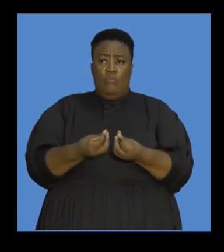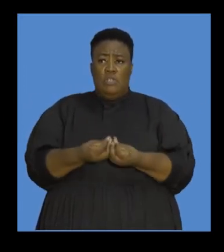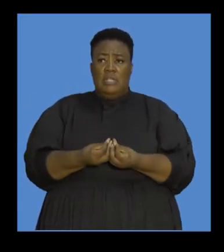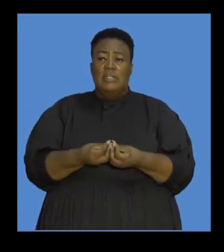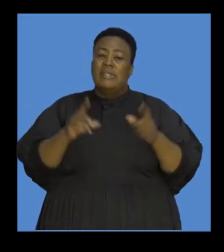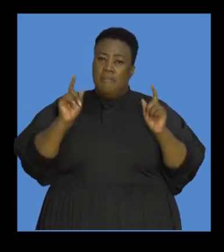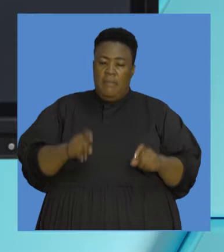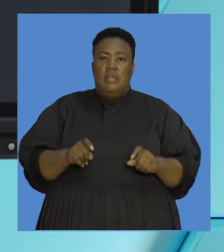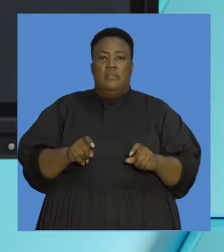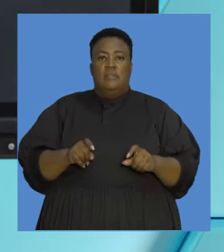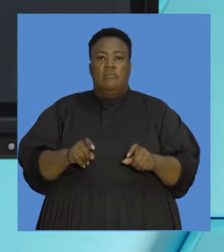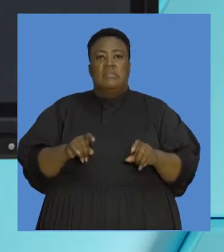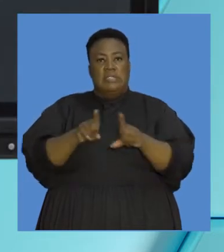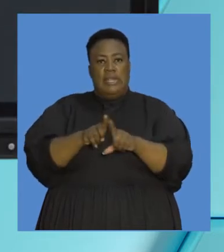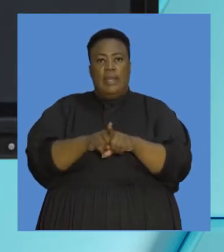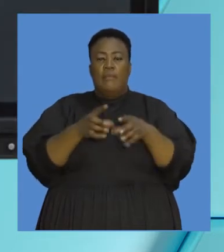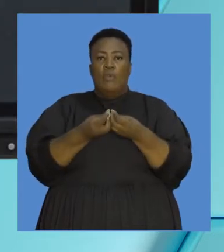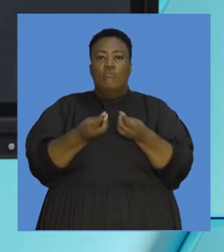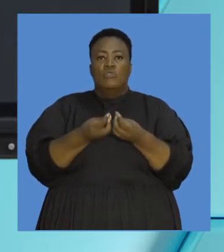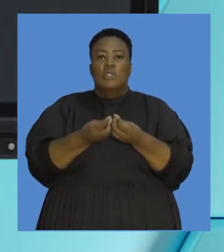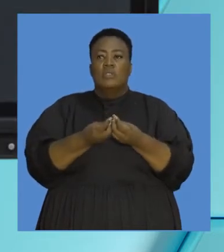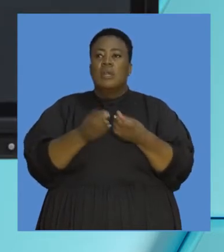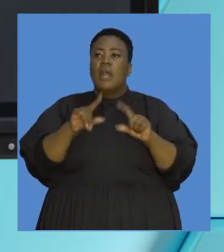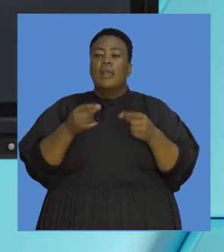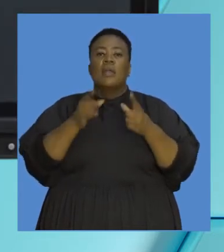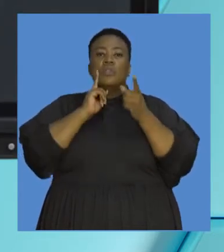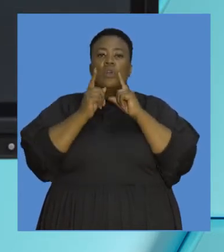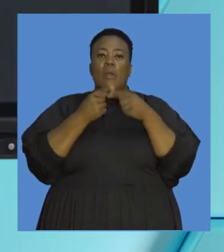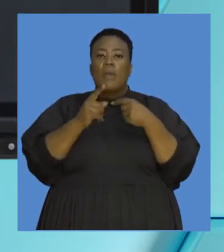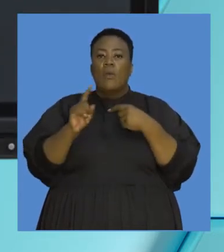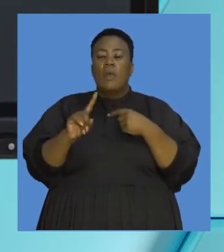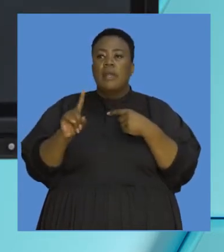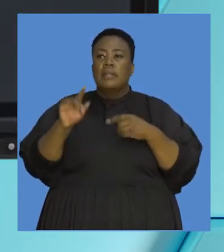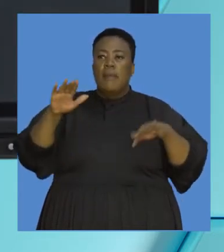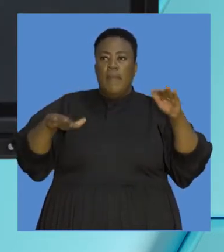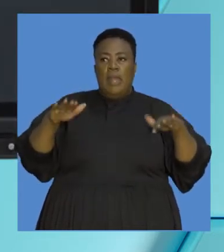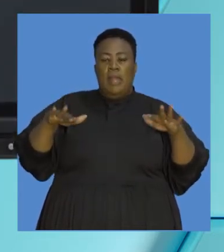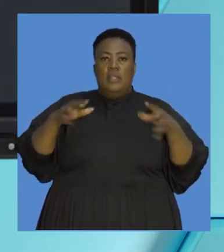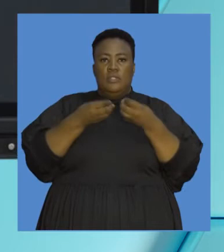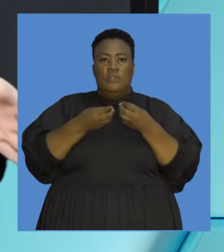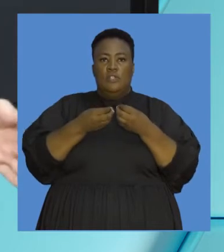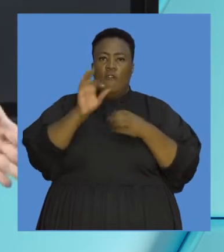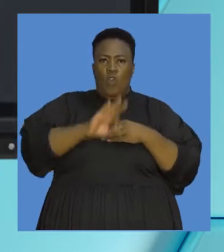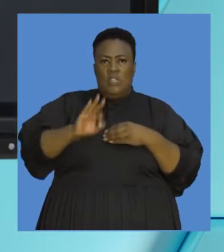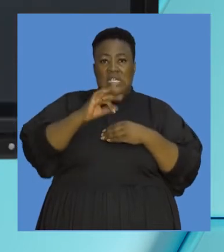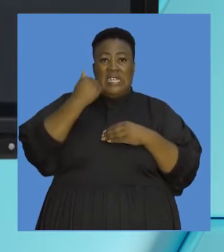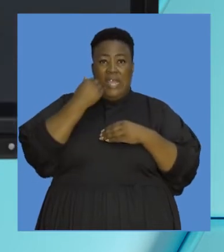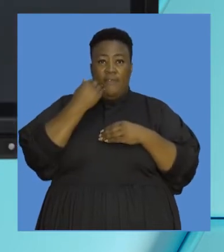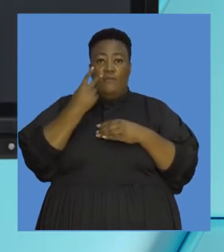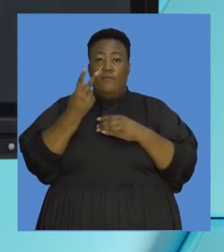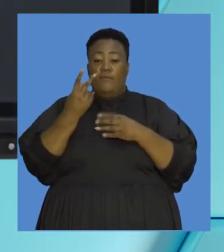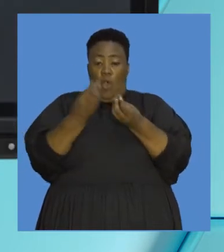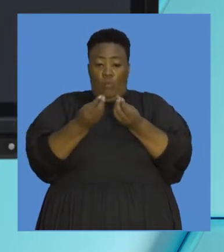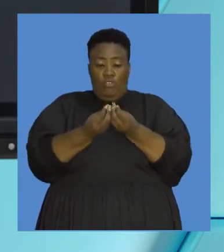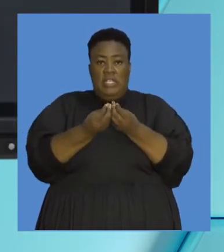object. They have to be the same object. I can't talk about balanced forces if they're on two different objects.